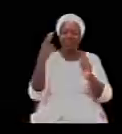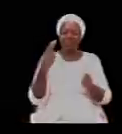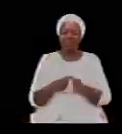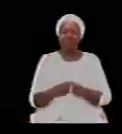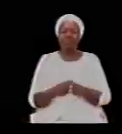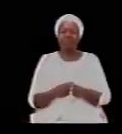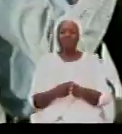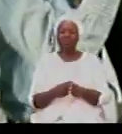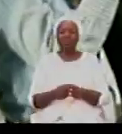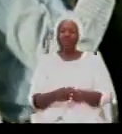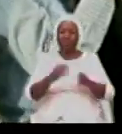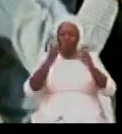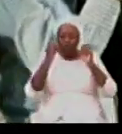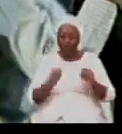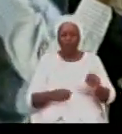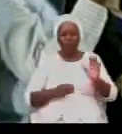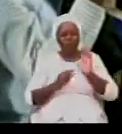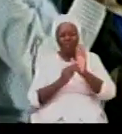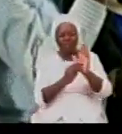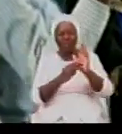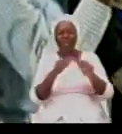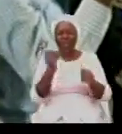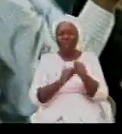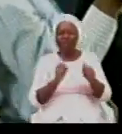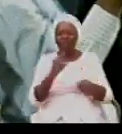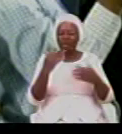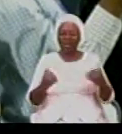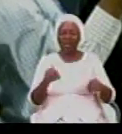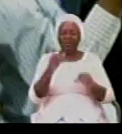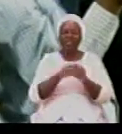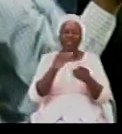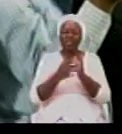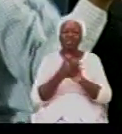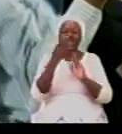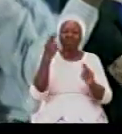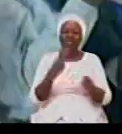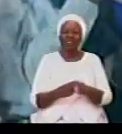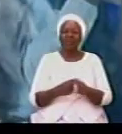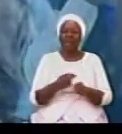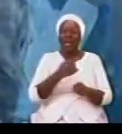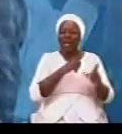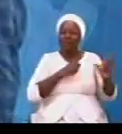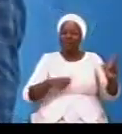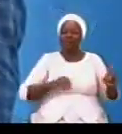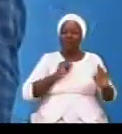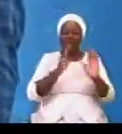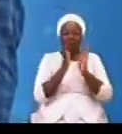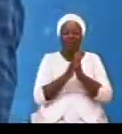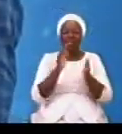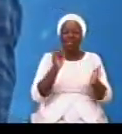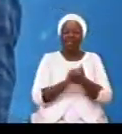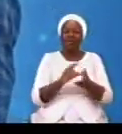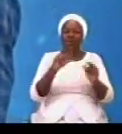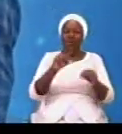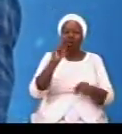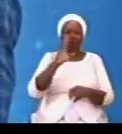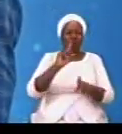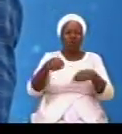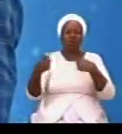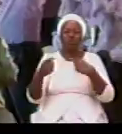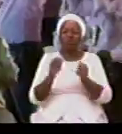in Jesus' name. And Lord, I pray nobody will go without their healing, without